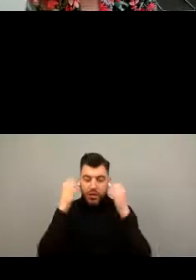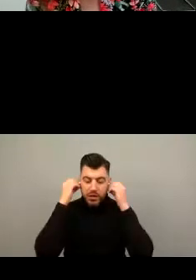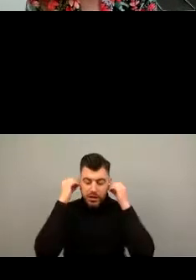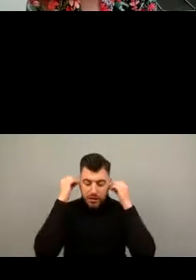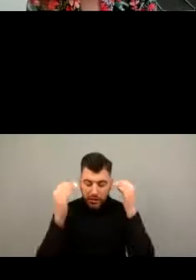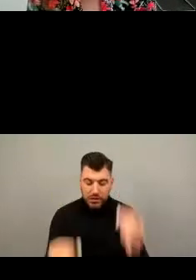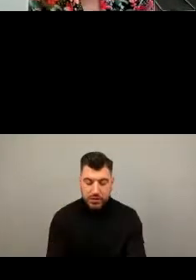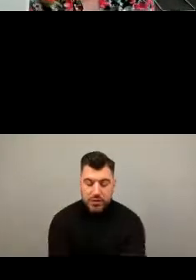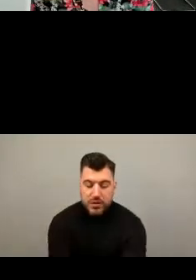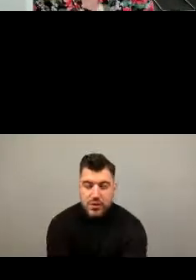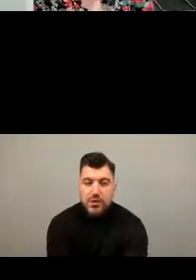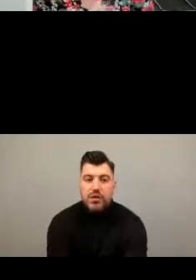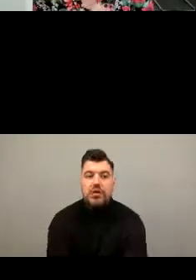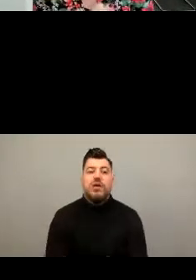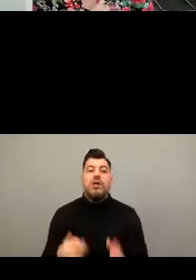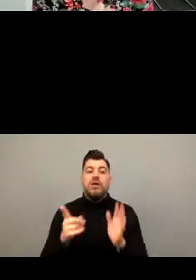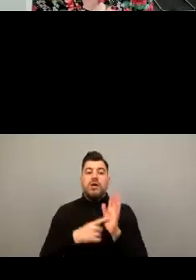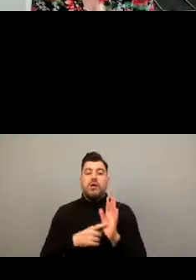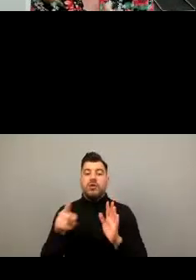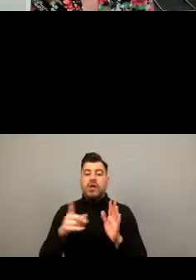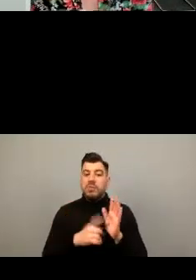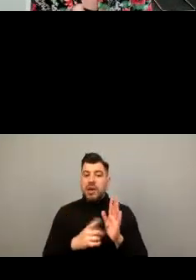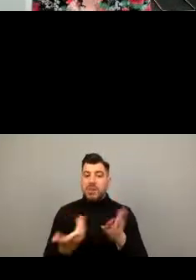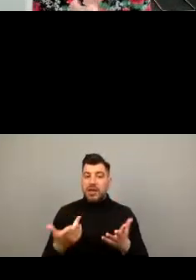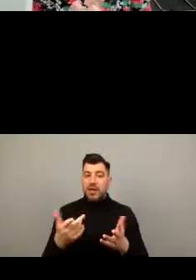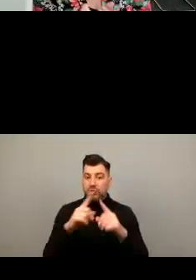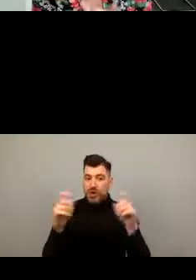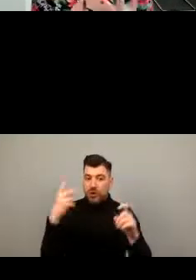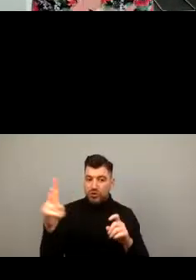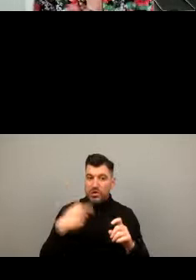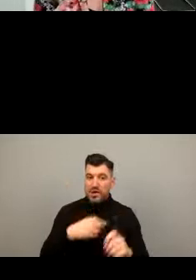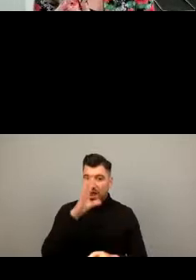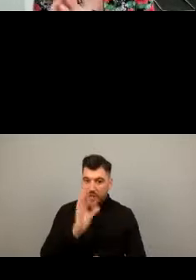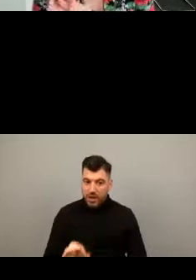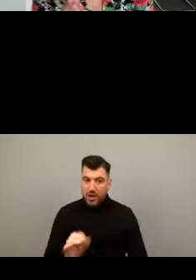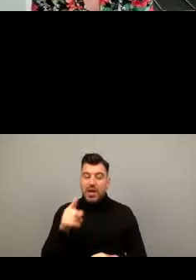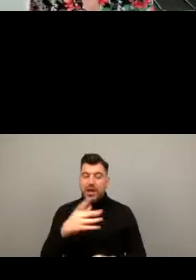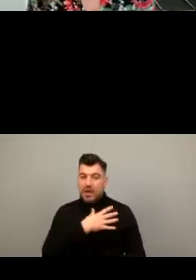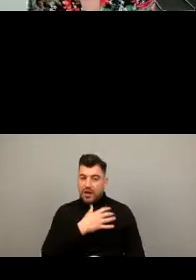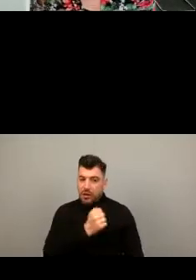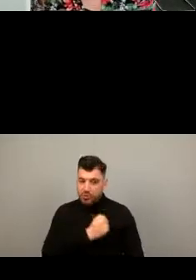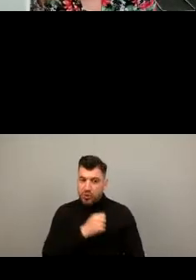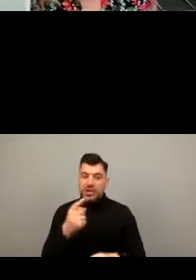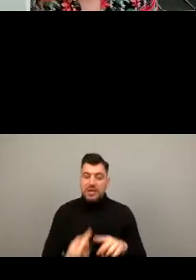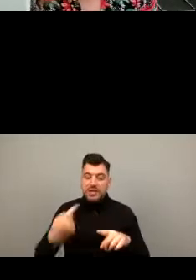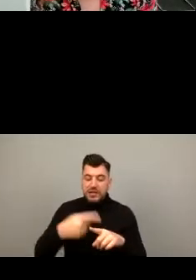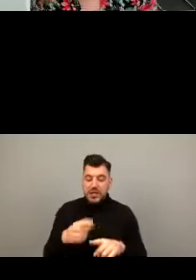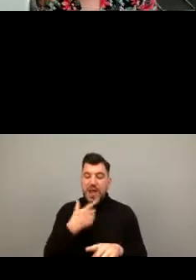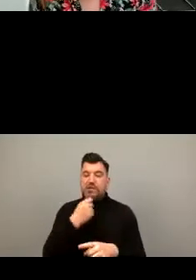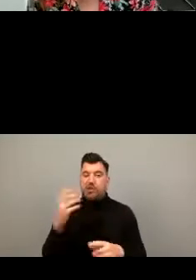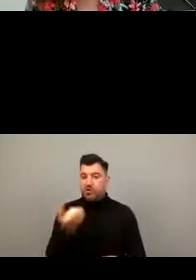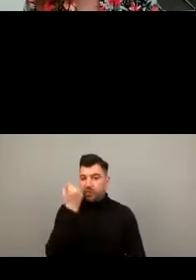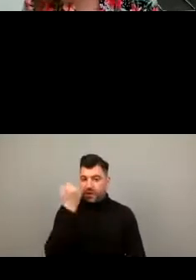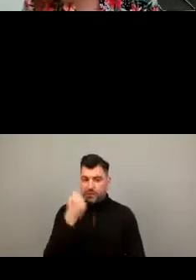has 3 major demands. Your content needs to be original, it needs to be readable, and it needs to be findable. Let's start with